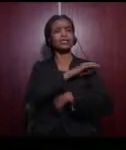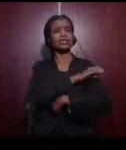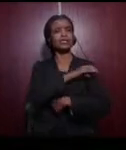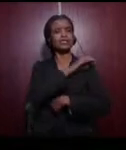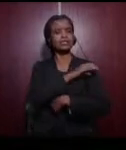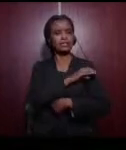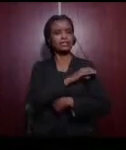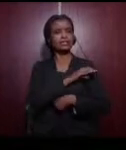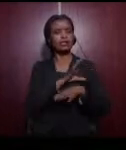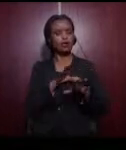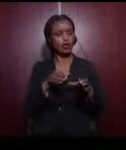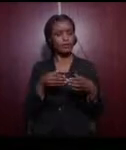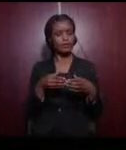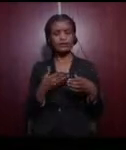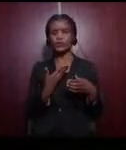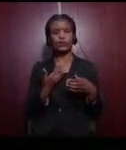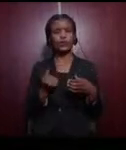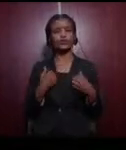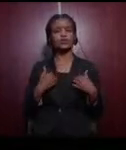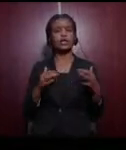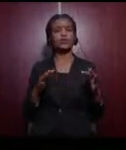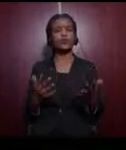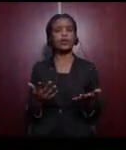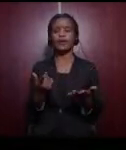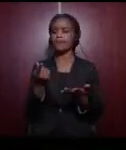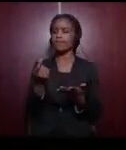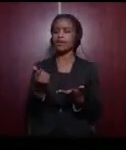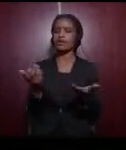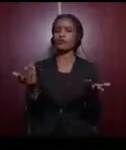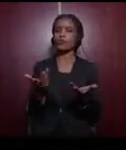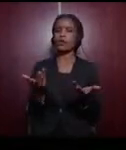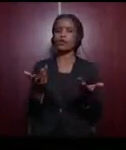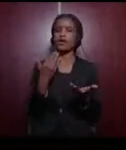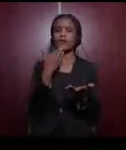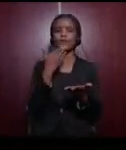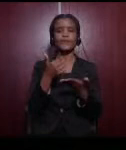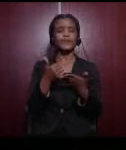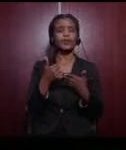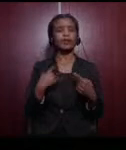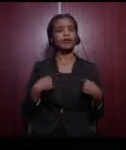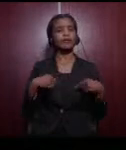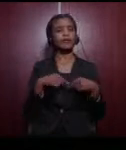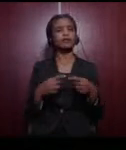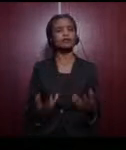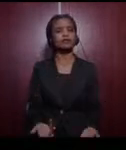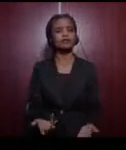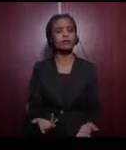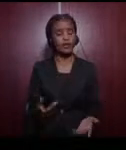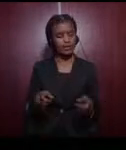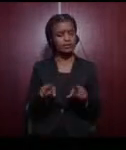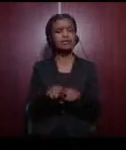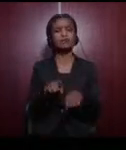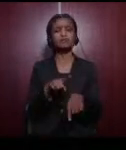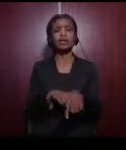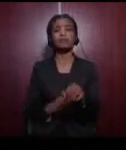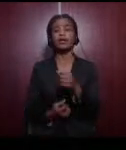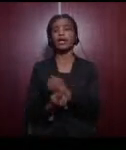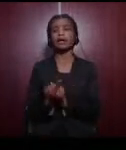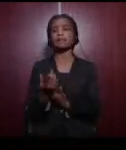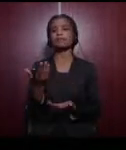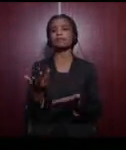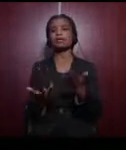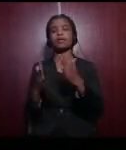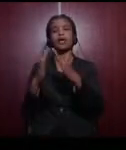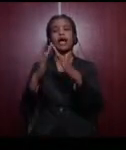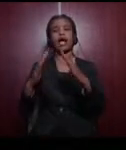tšhelete di ko kae, re thusa ke bo mang. Ho tshwana le dintlu tse di fiang ka baka la di load shedding,